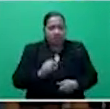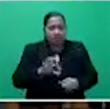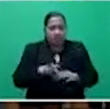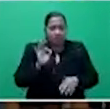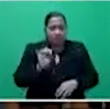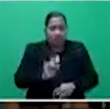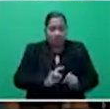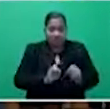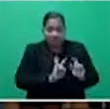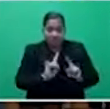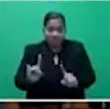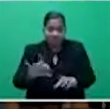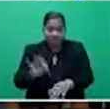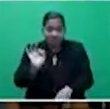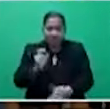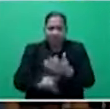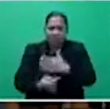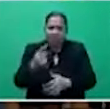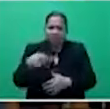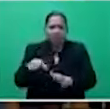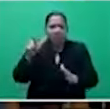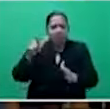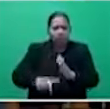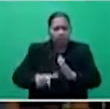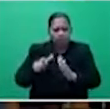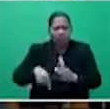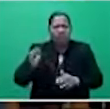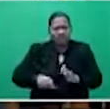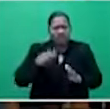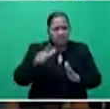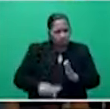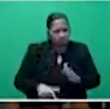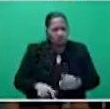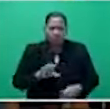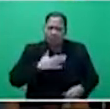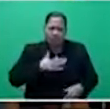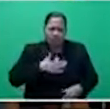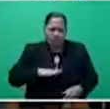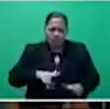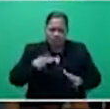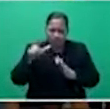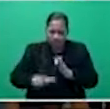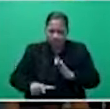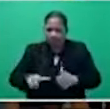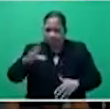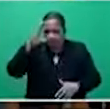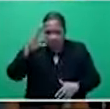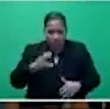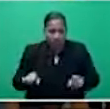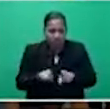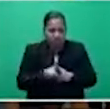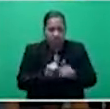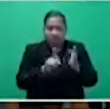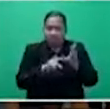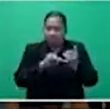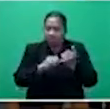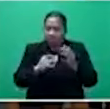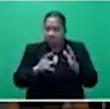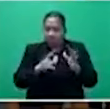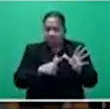to 2014. Yes, it was low. And we don't like it to be low. Of course, countries like USA, voter turnout is in the